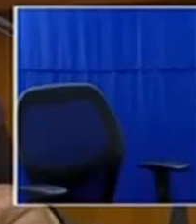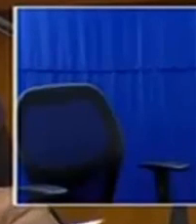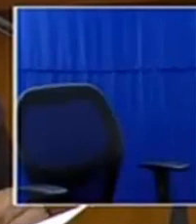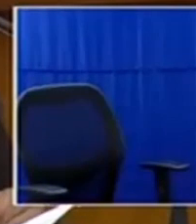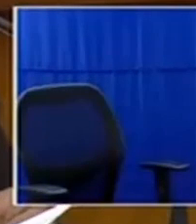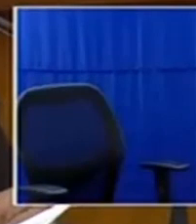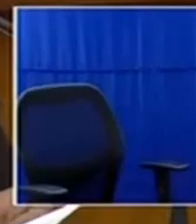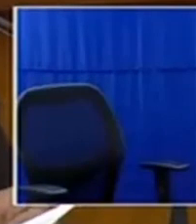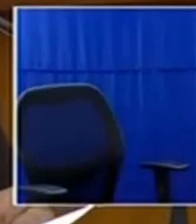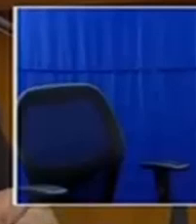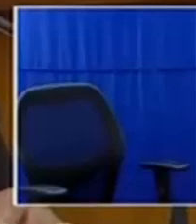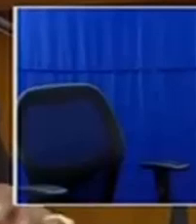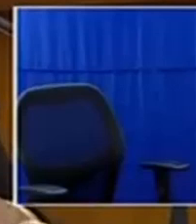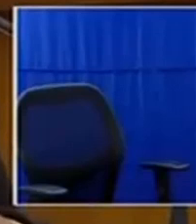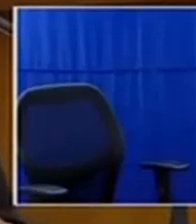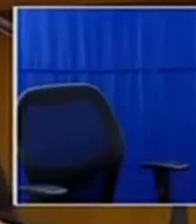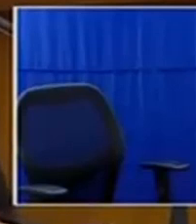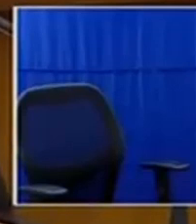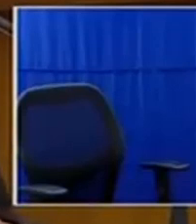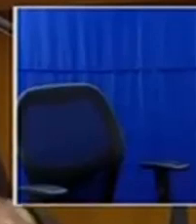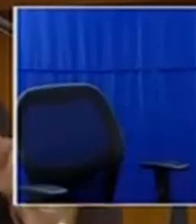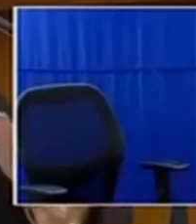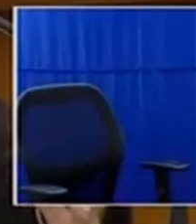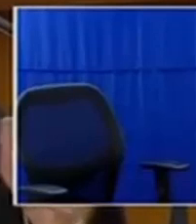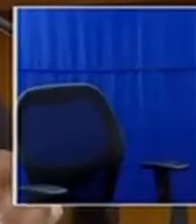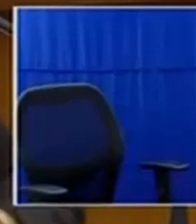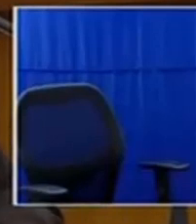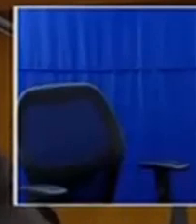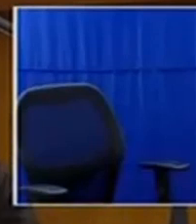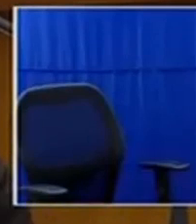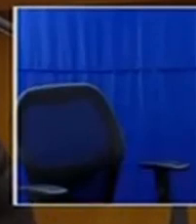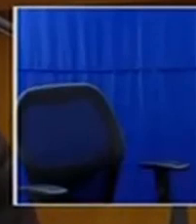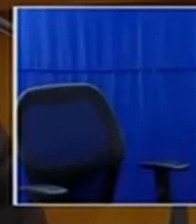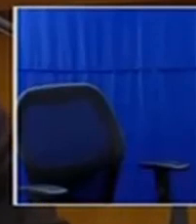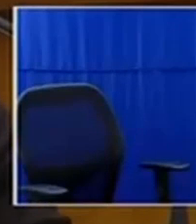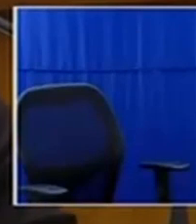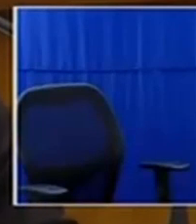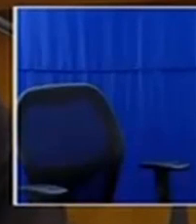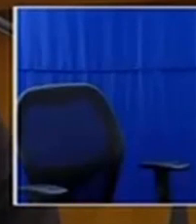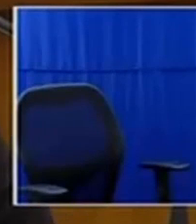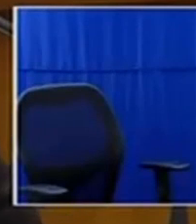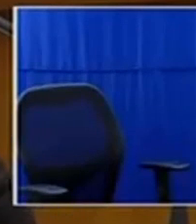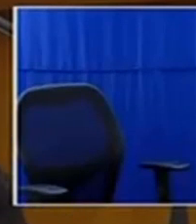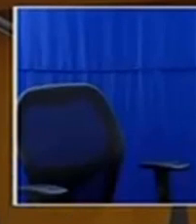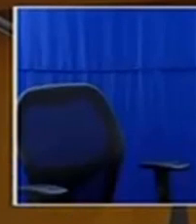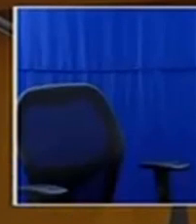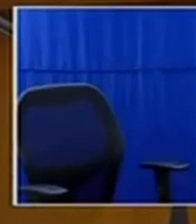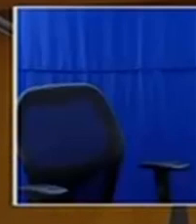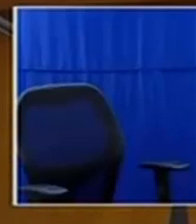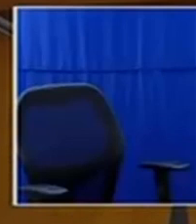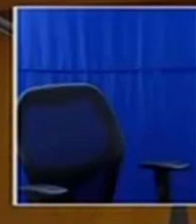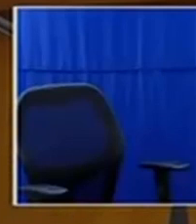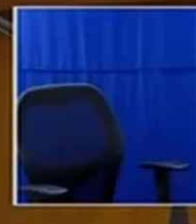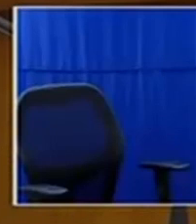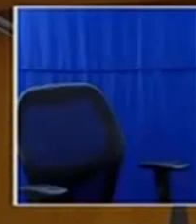a dedicated cadreship serving the movement here in Parliament. As this Parliament rises today, we rise